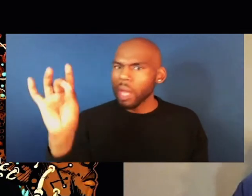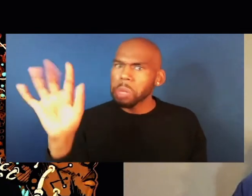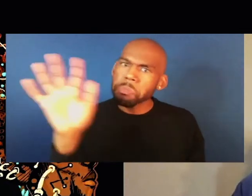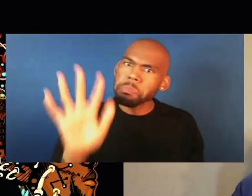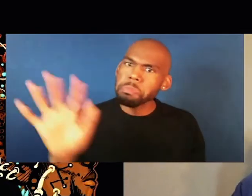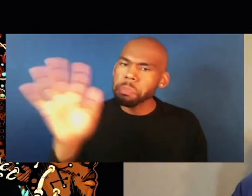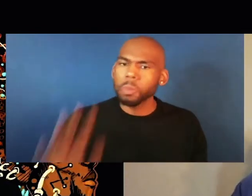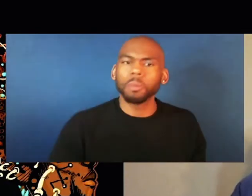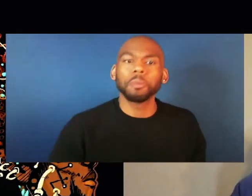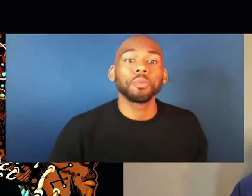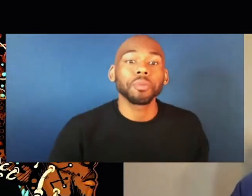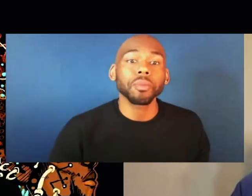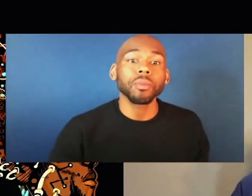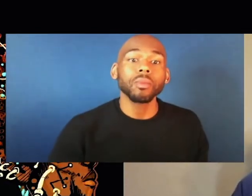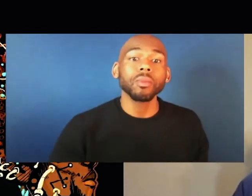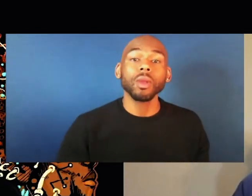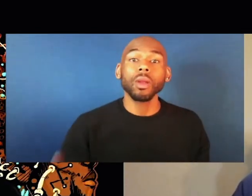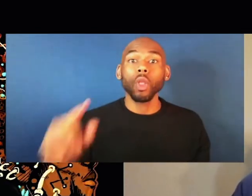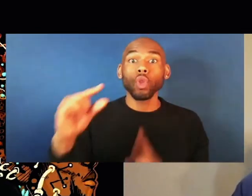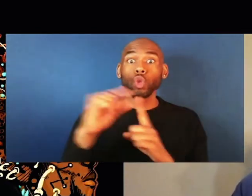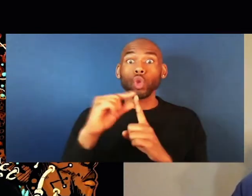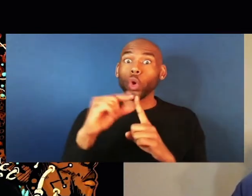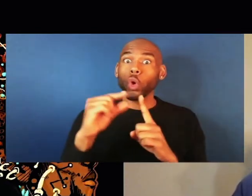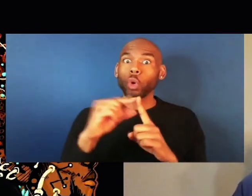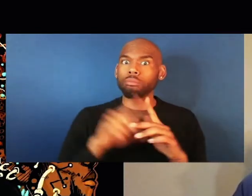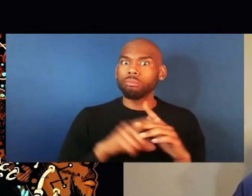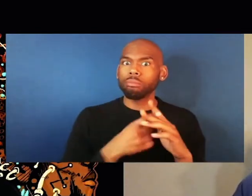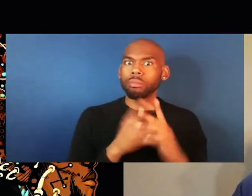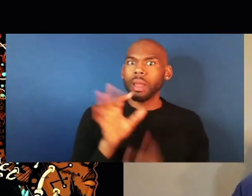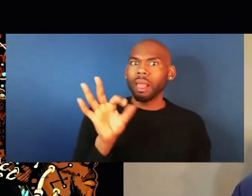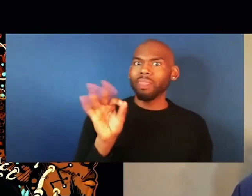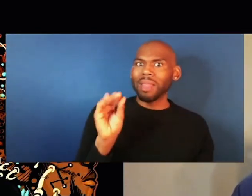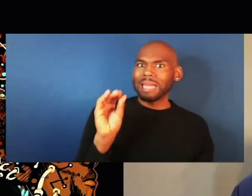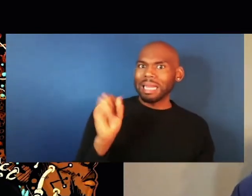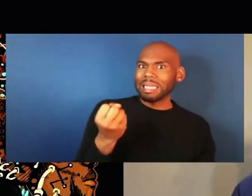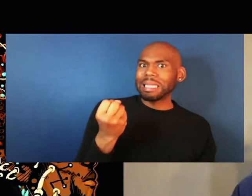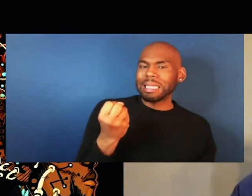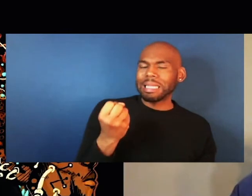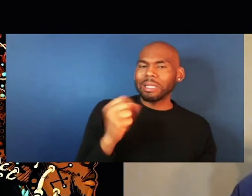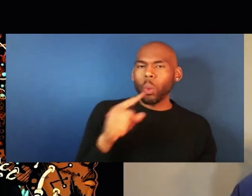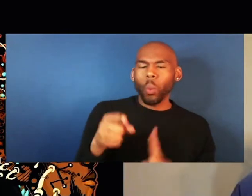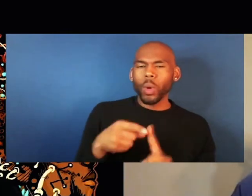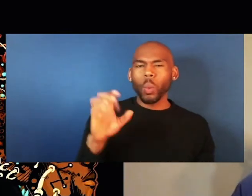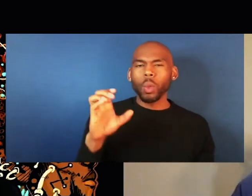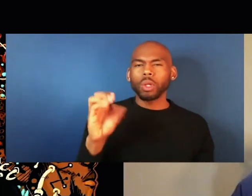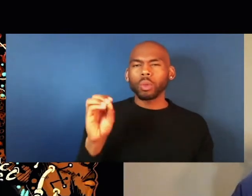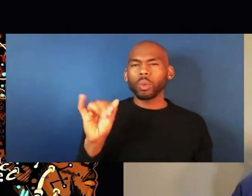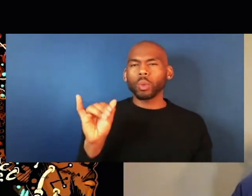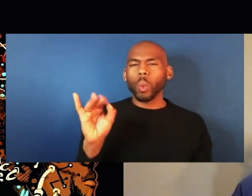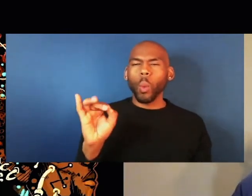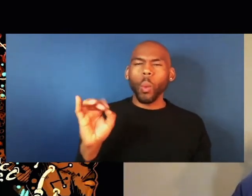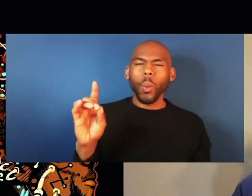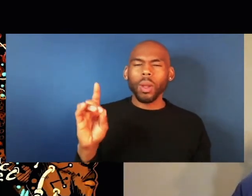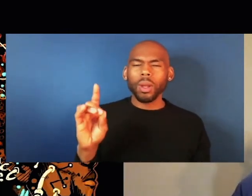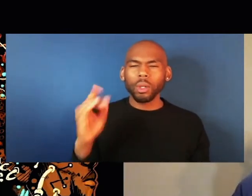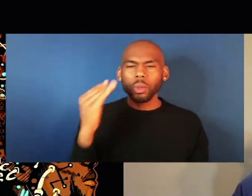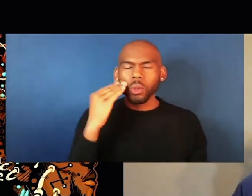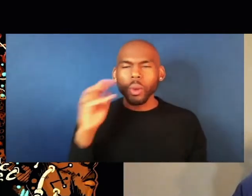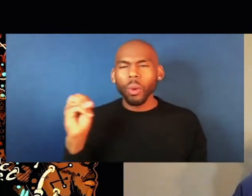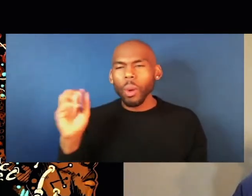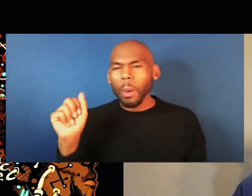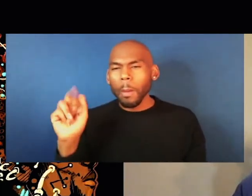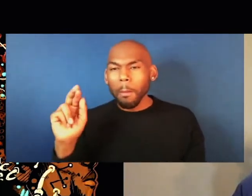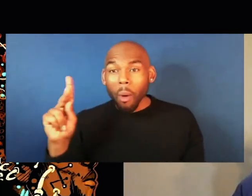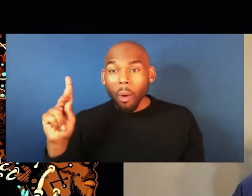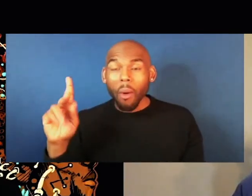2007, 2008, something like that, even though the term is coined in the 90s, right, the 1990s. Brought to bear